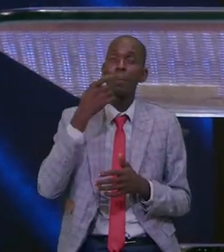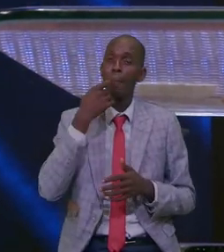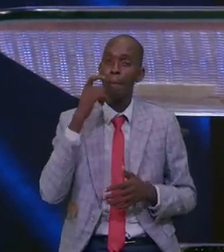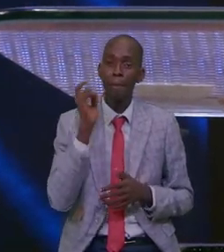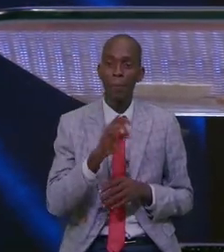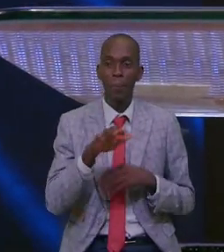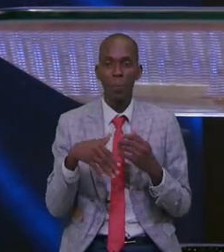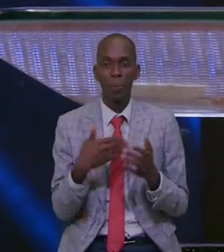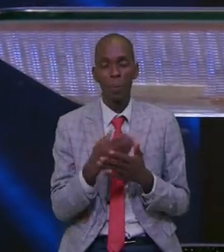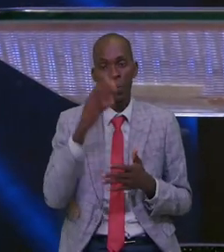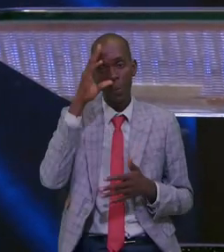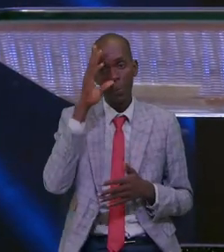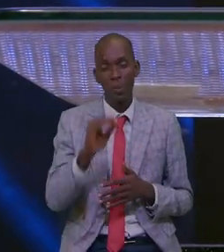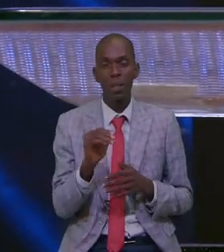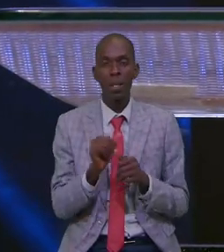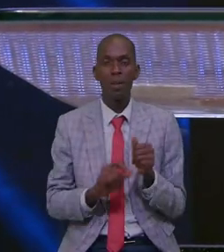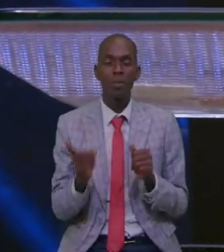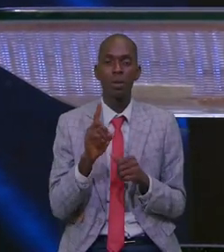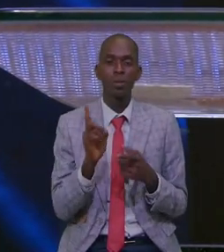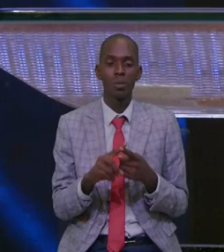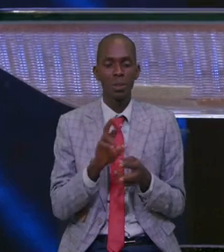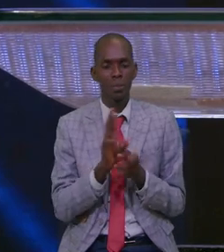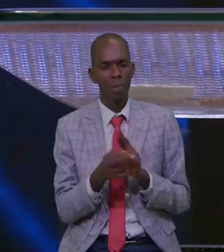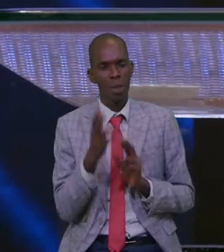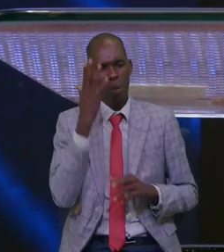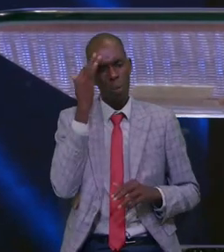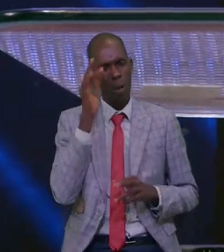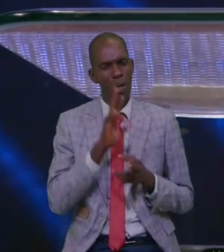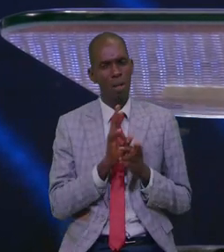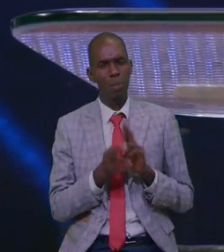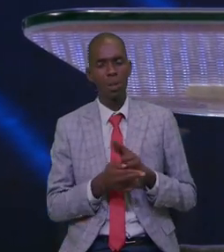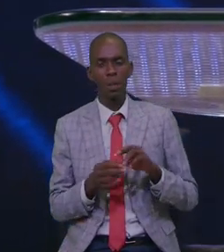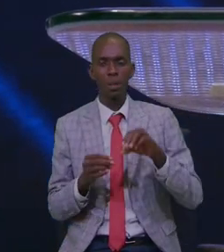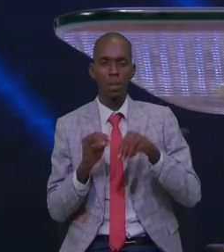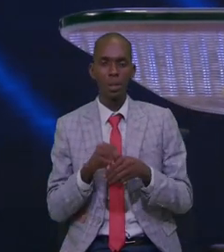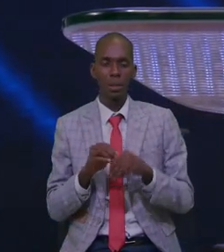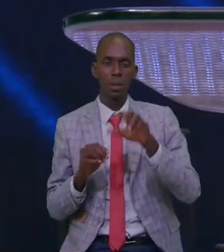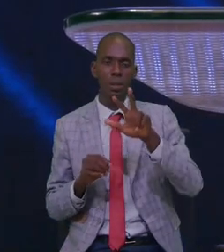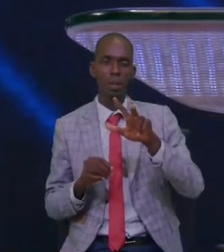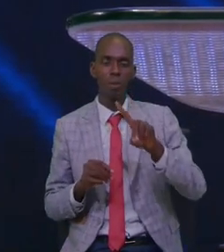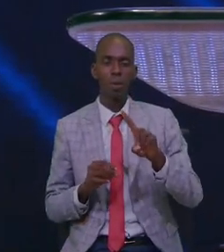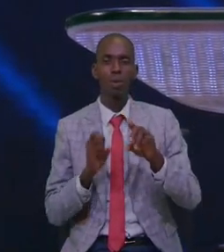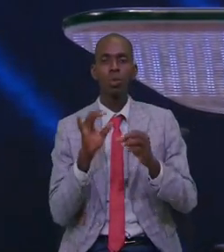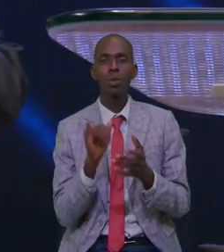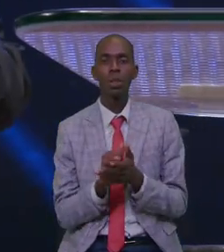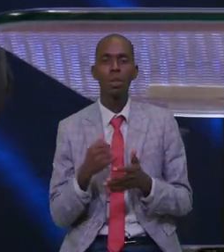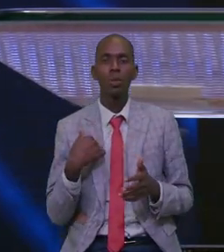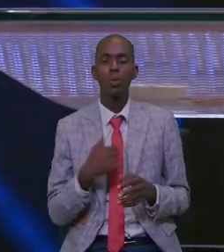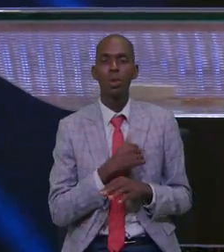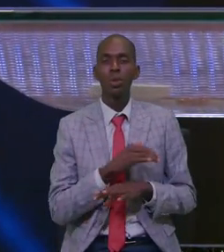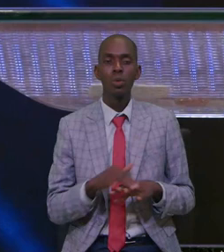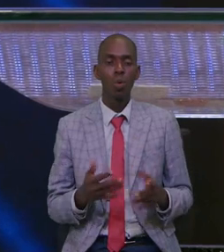men everywhere to repent. Why do we repent? Verse 31, so that we don't wait too